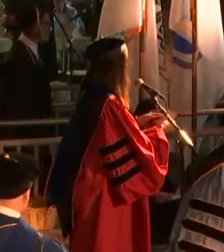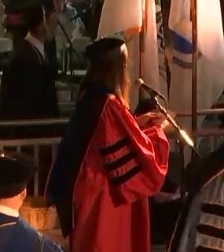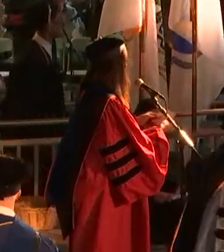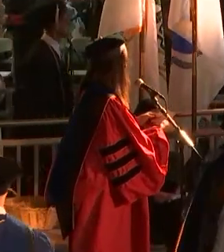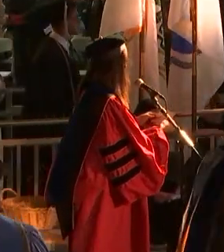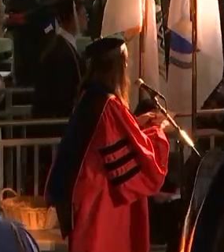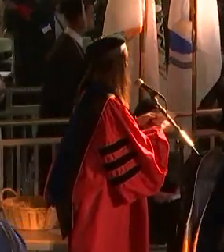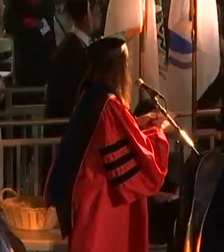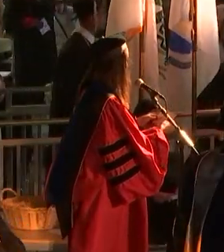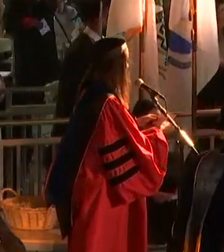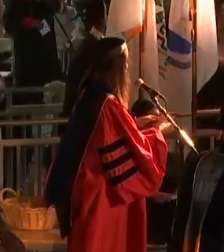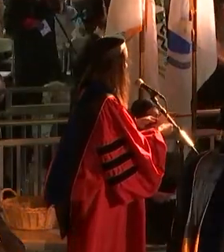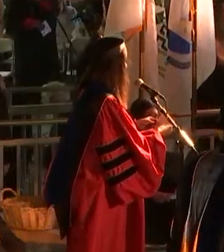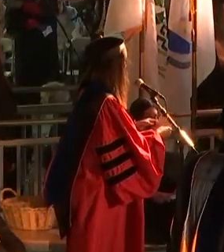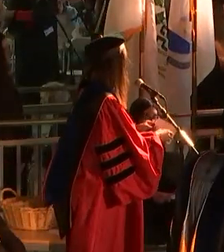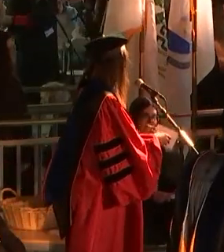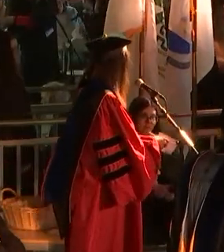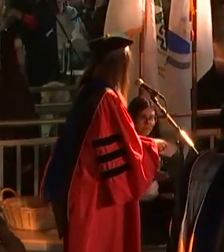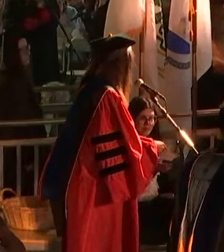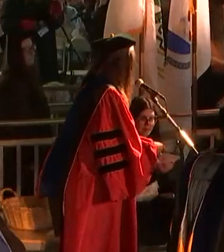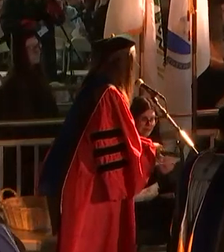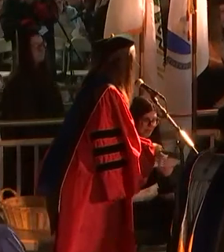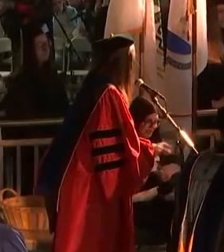Karen M. Galloway, summa cum laude.